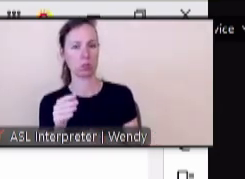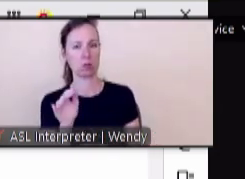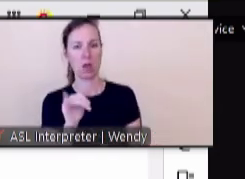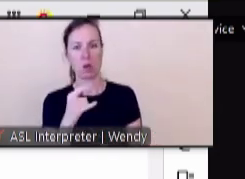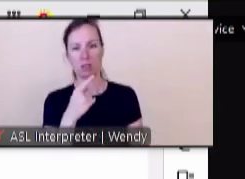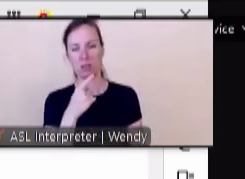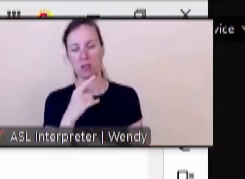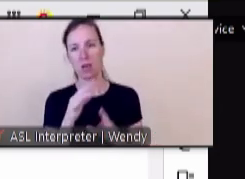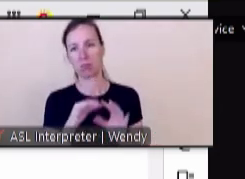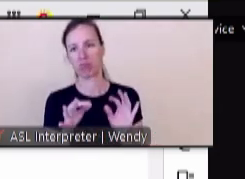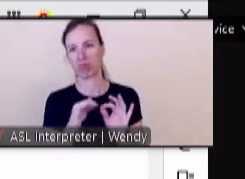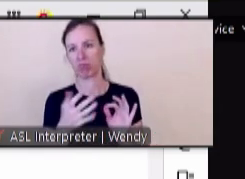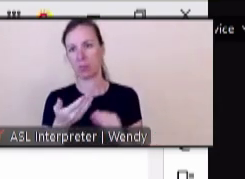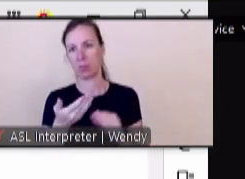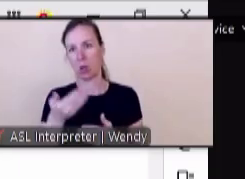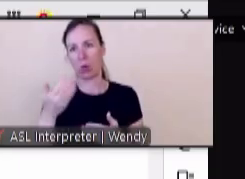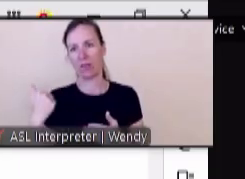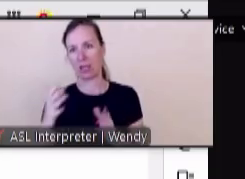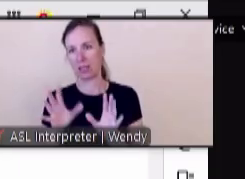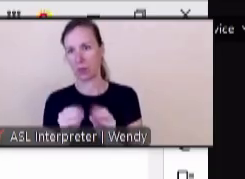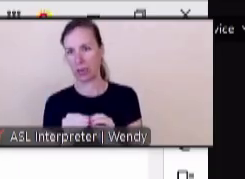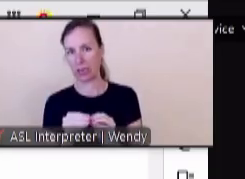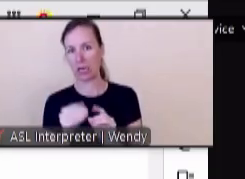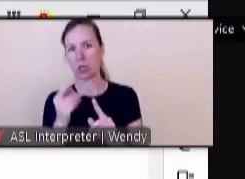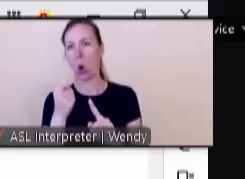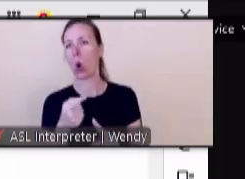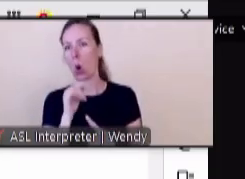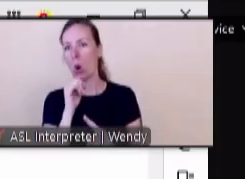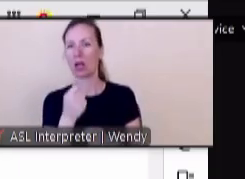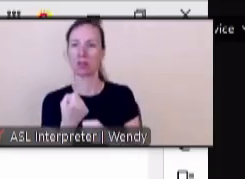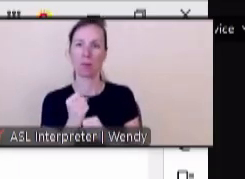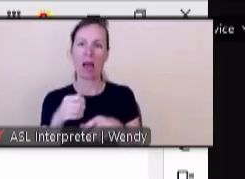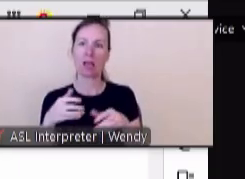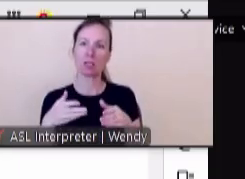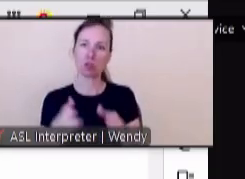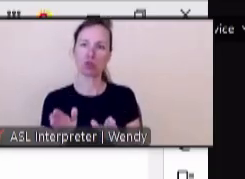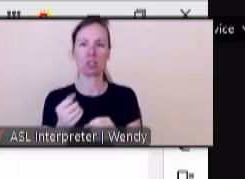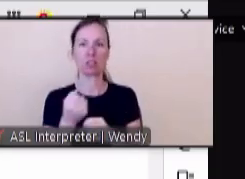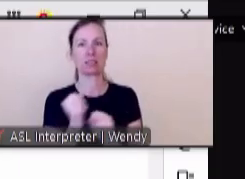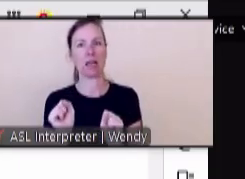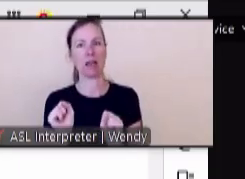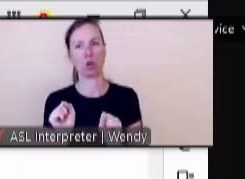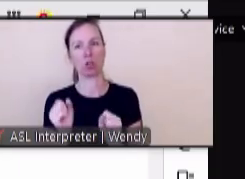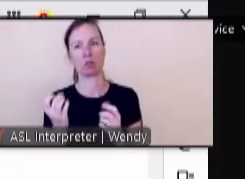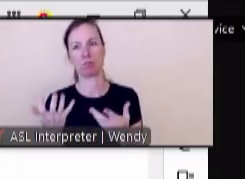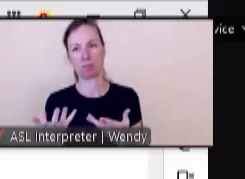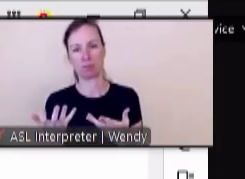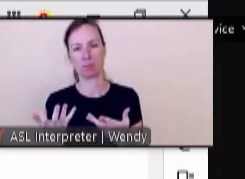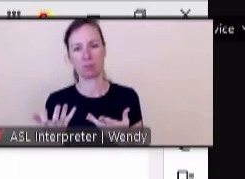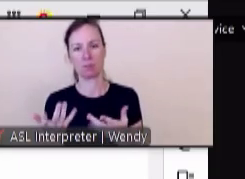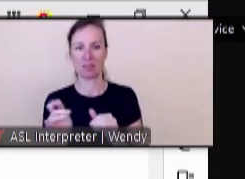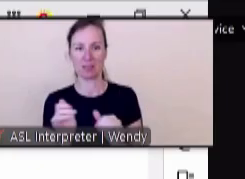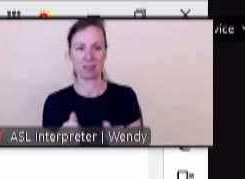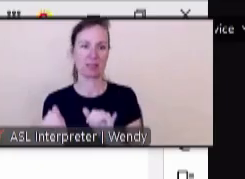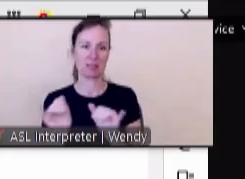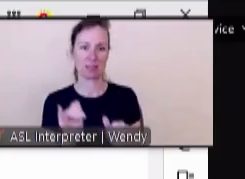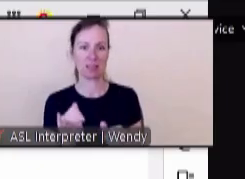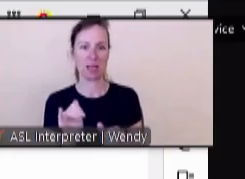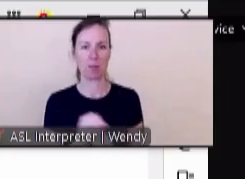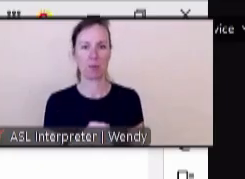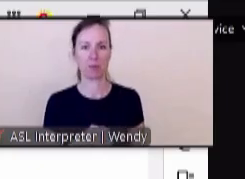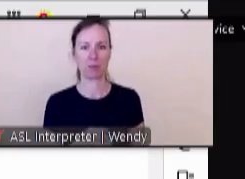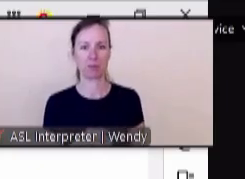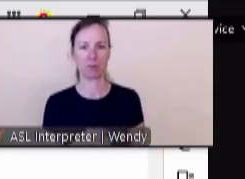the goal is to make our streets safer. That's all the same. Yeah, just